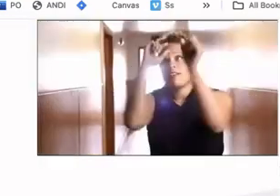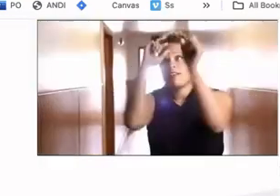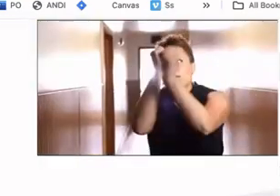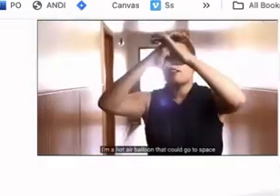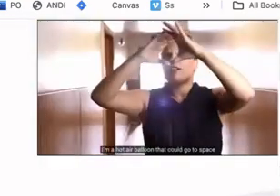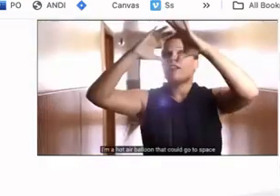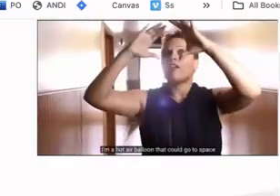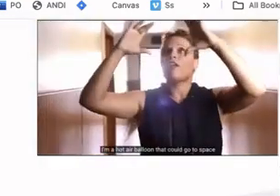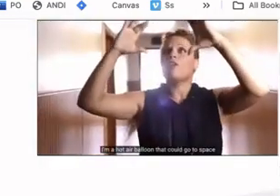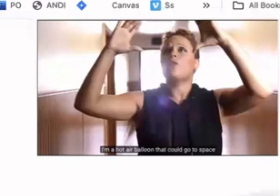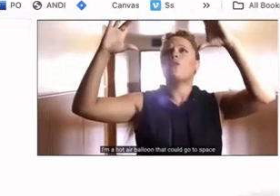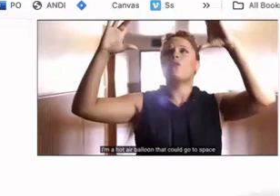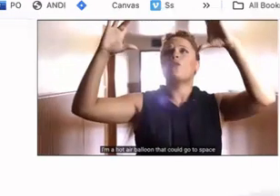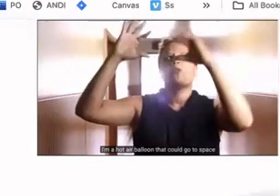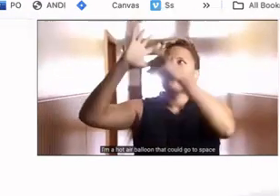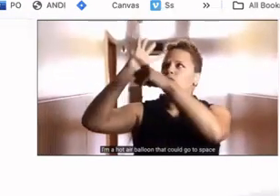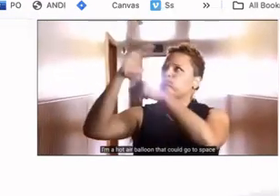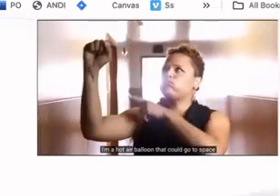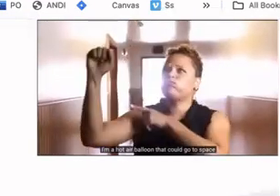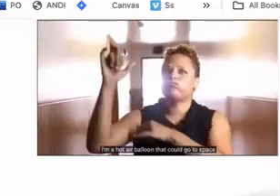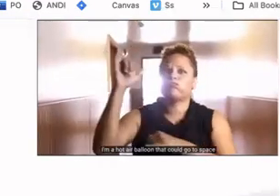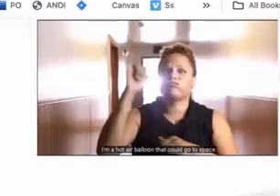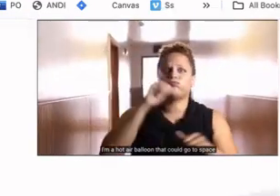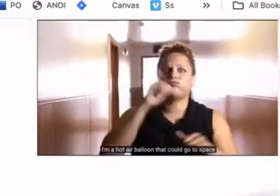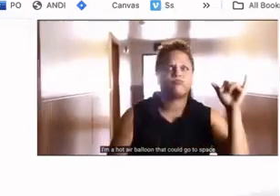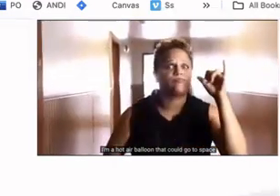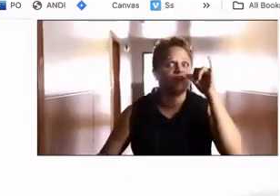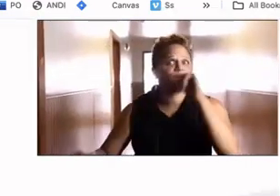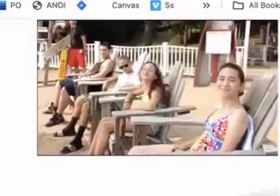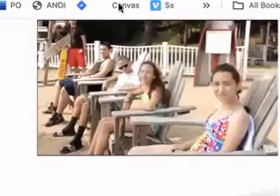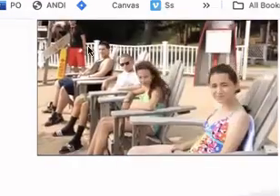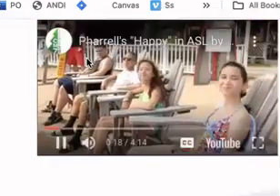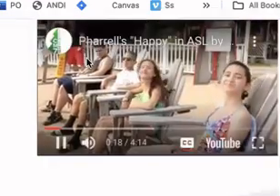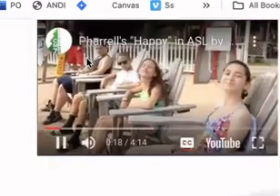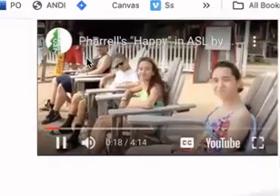I'm a hot air balloon that could go to space.